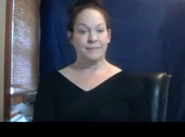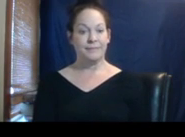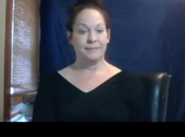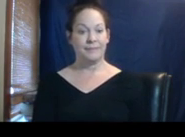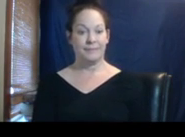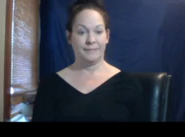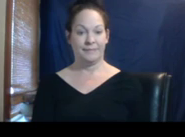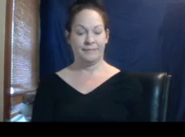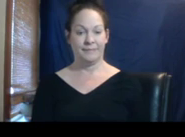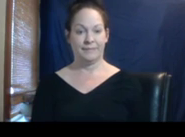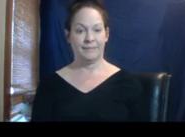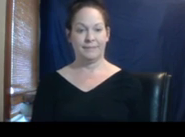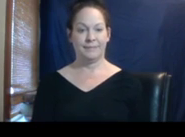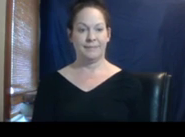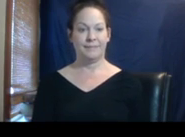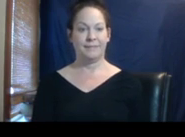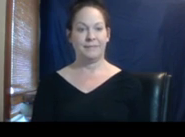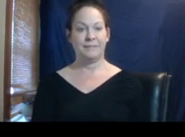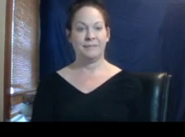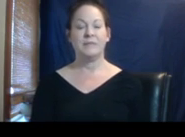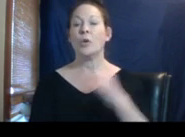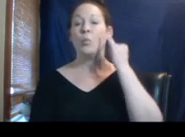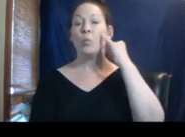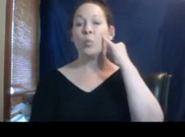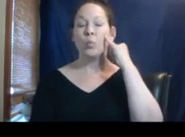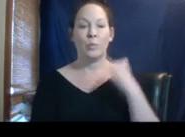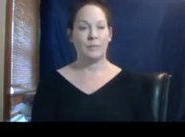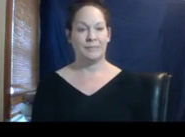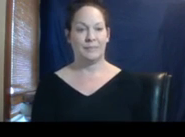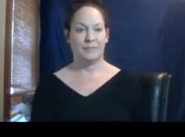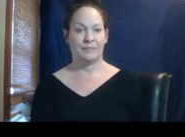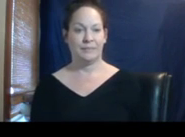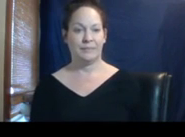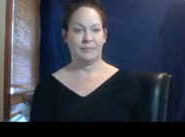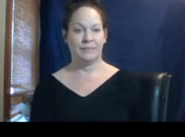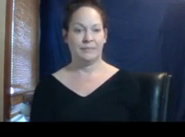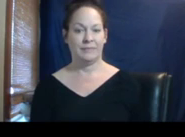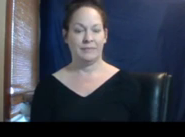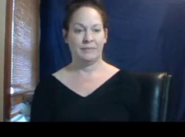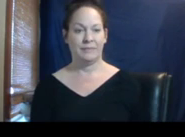So if I did 15 divided by 4 earlier